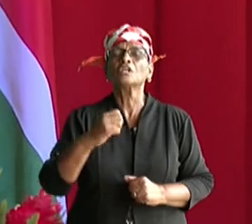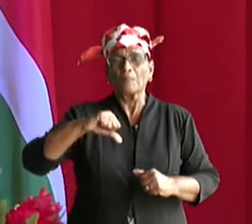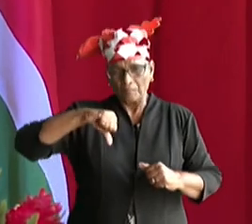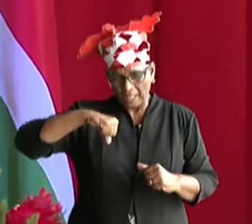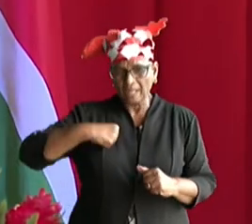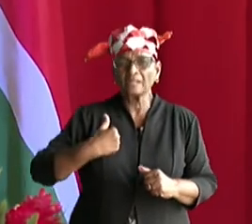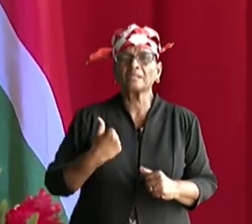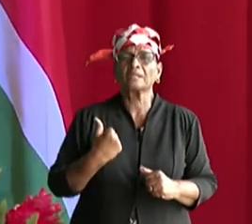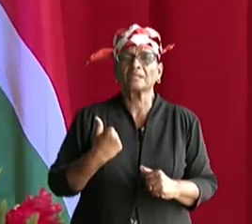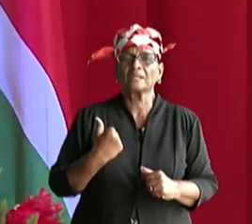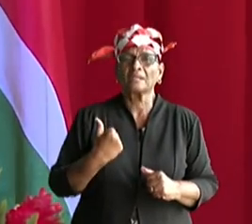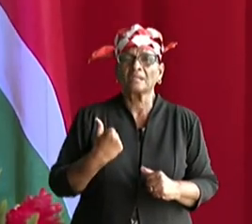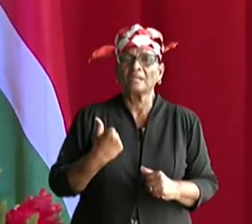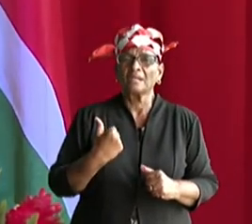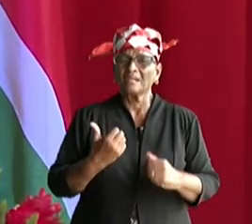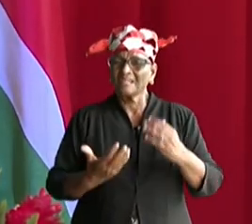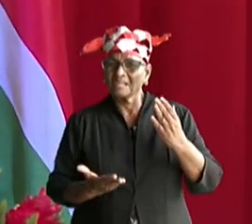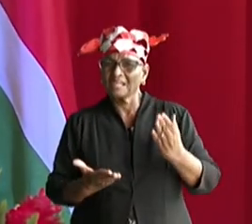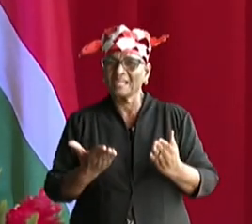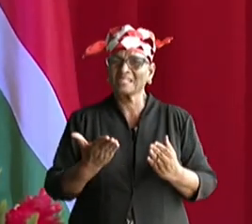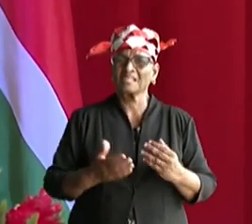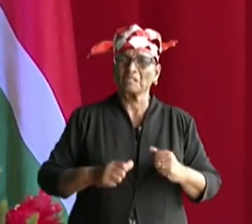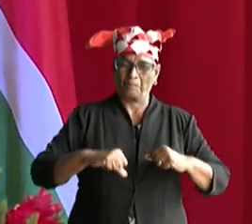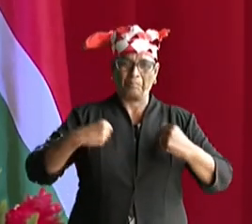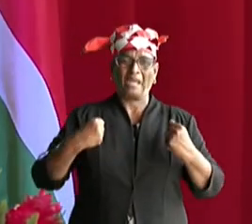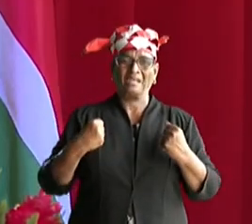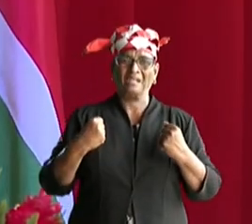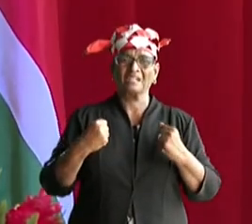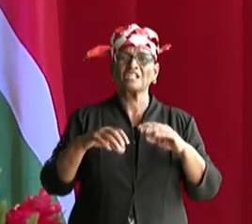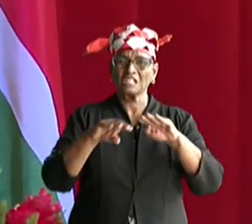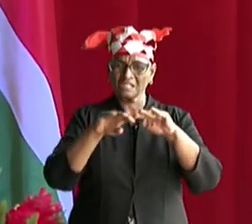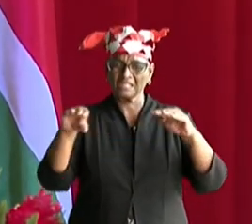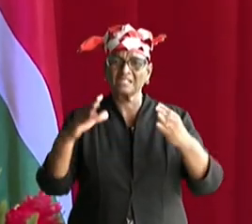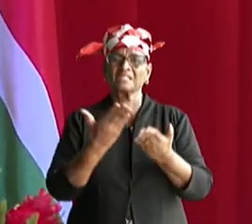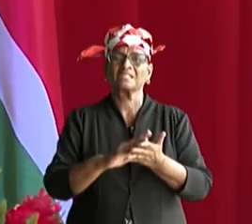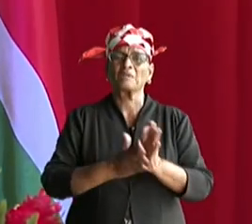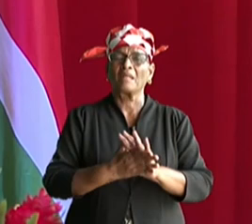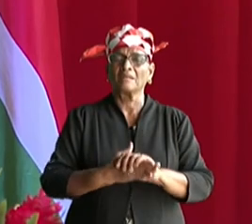to begin to dismantle the impediments to bilateral trade,